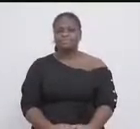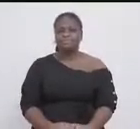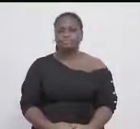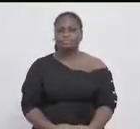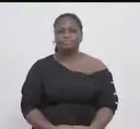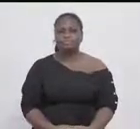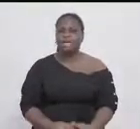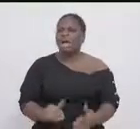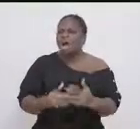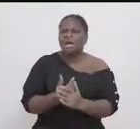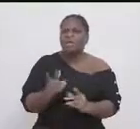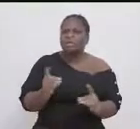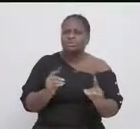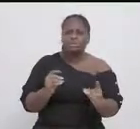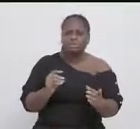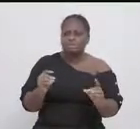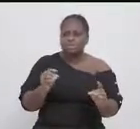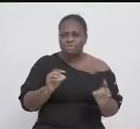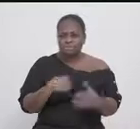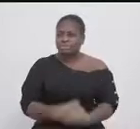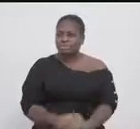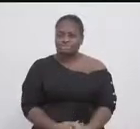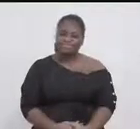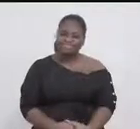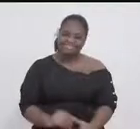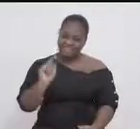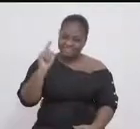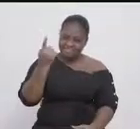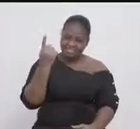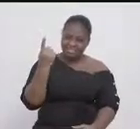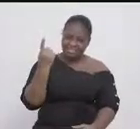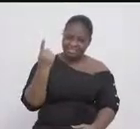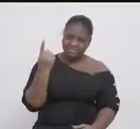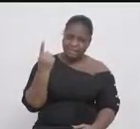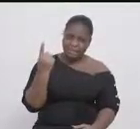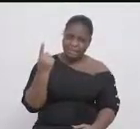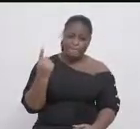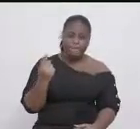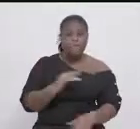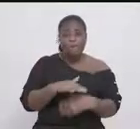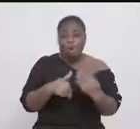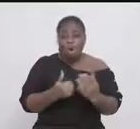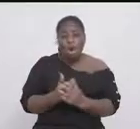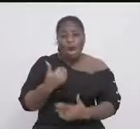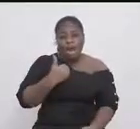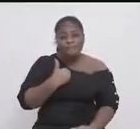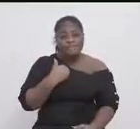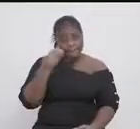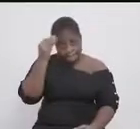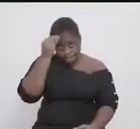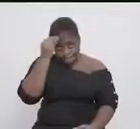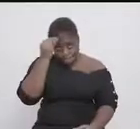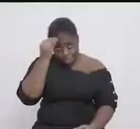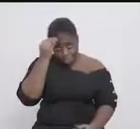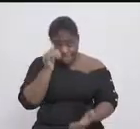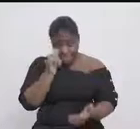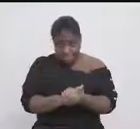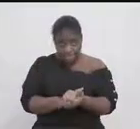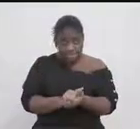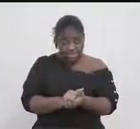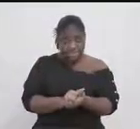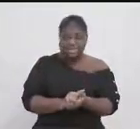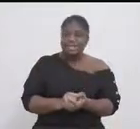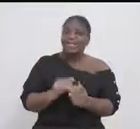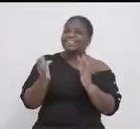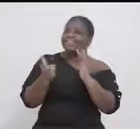educational system? How should we go about it? Well, first of all, we should all have in our minds that technology will forever